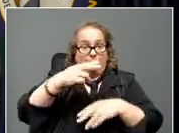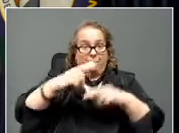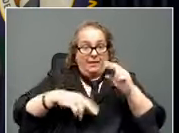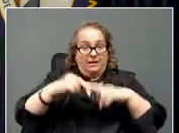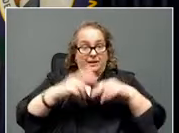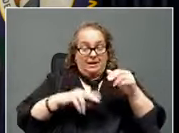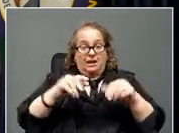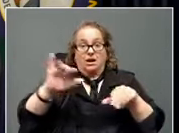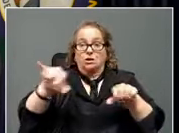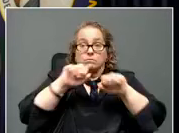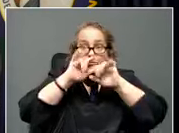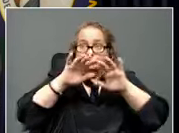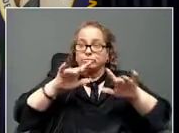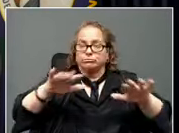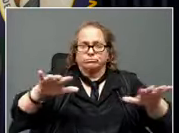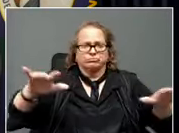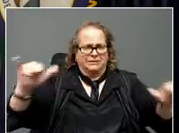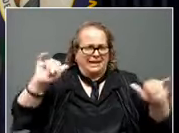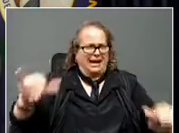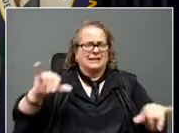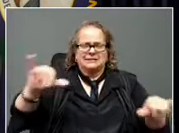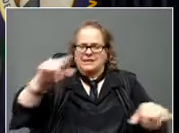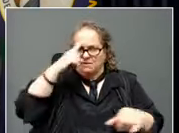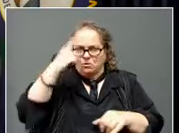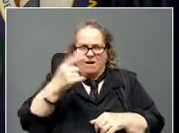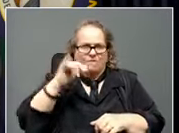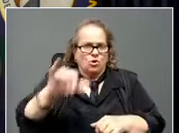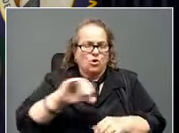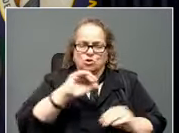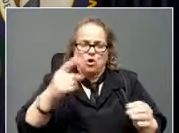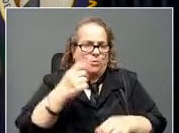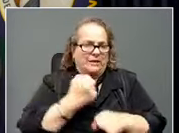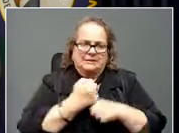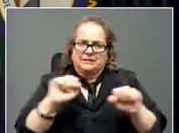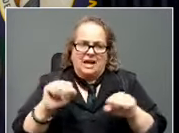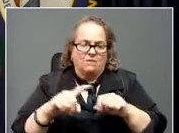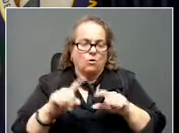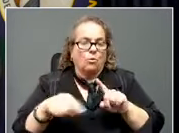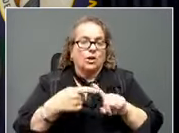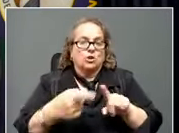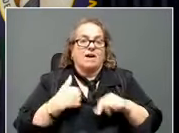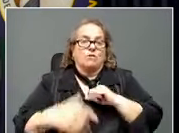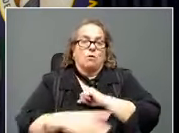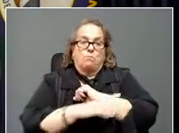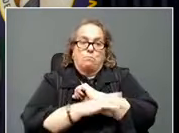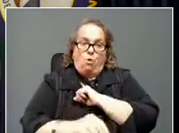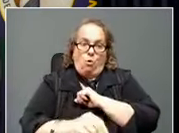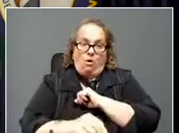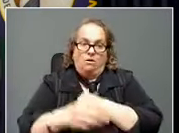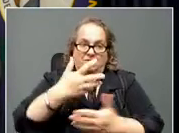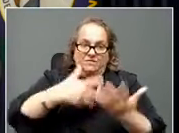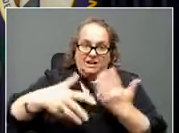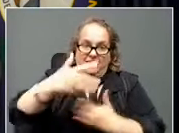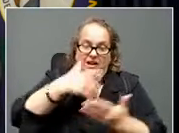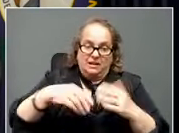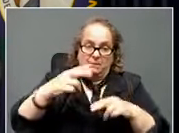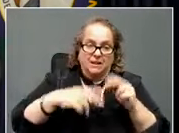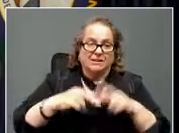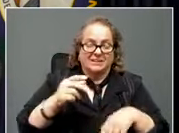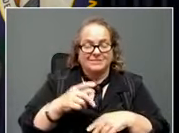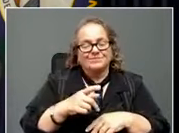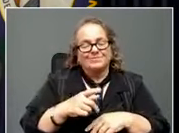Well, we should go over to Dr. Stack for that. I think we've believed this for a while, that it is being